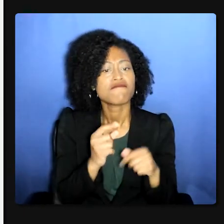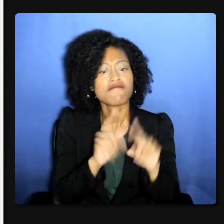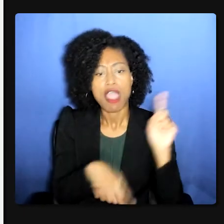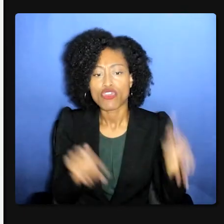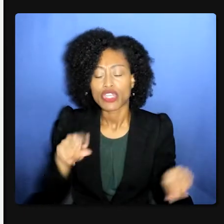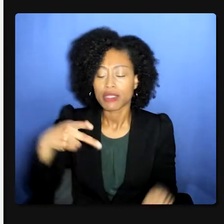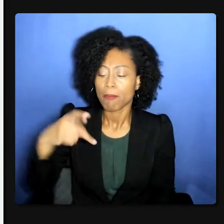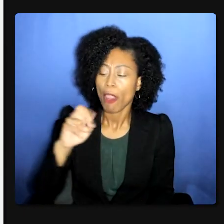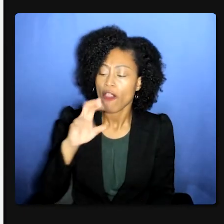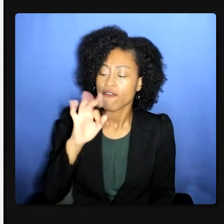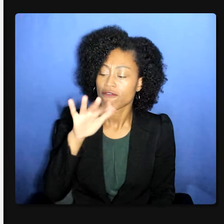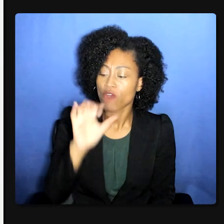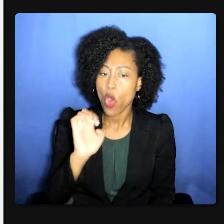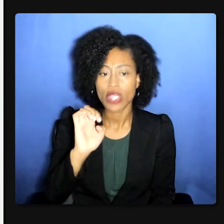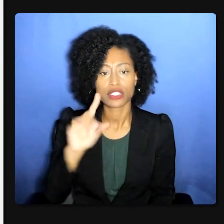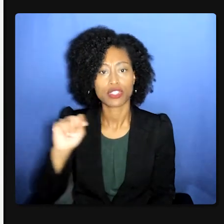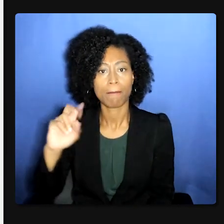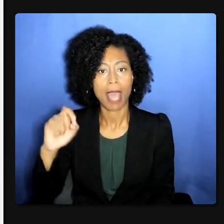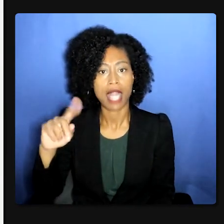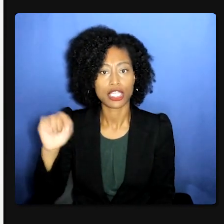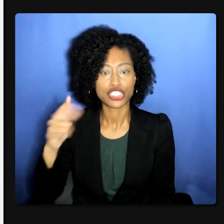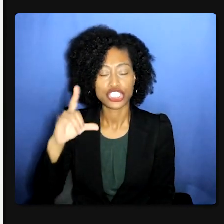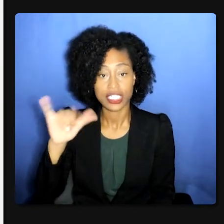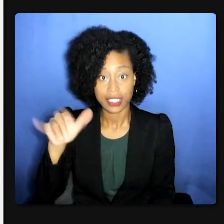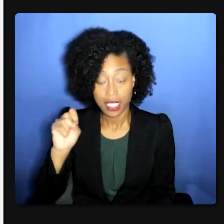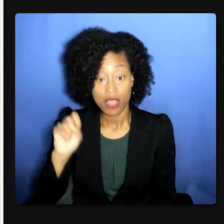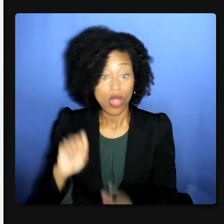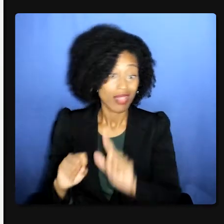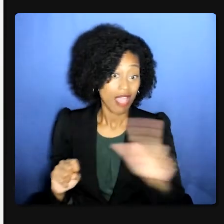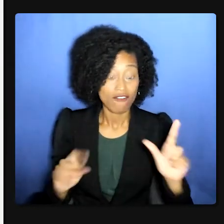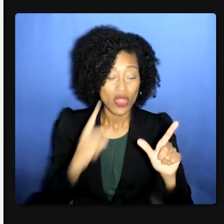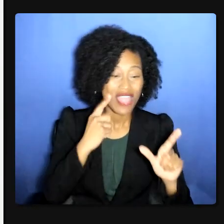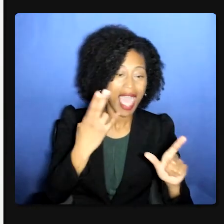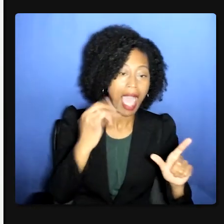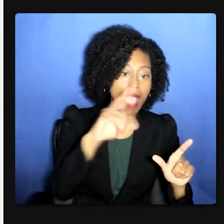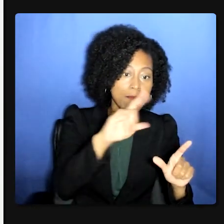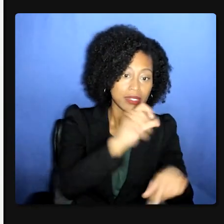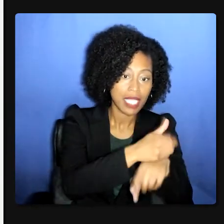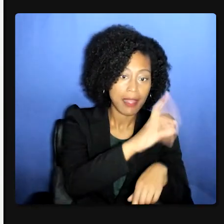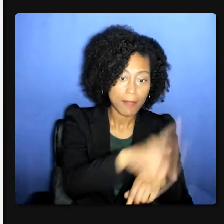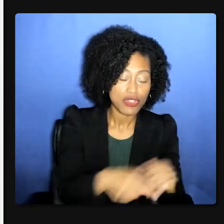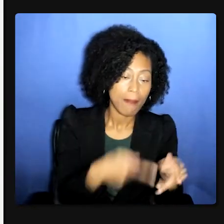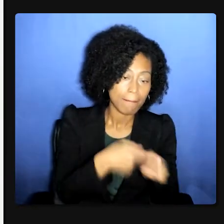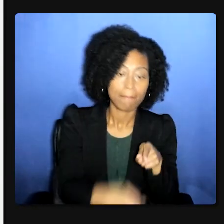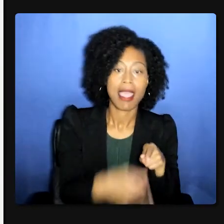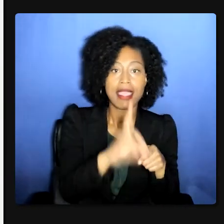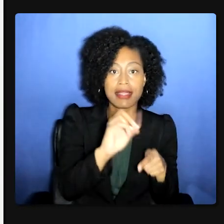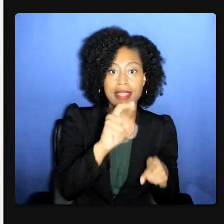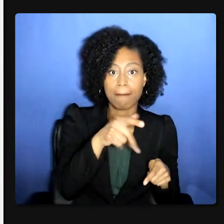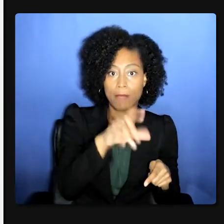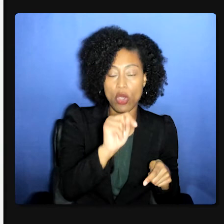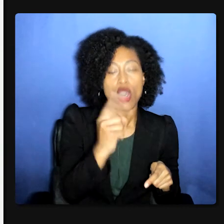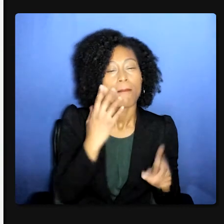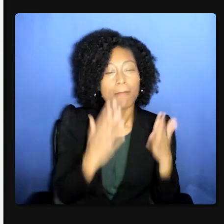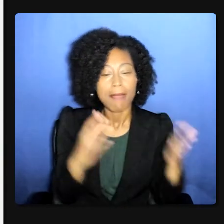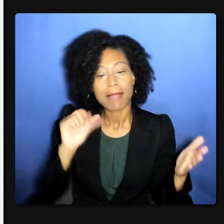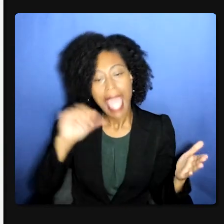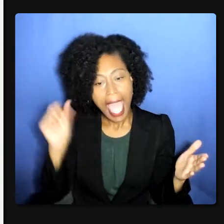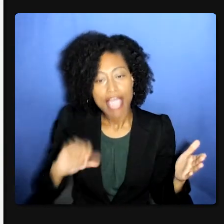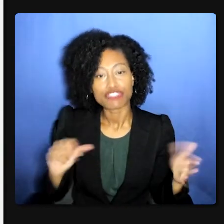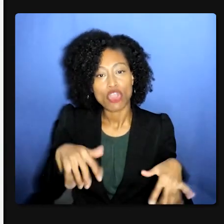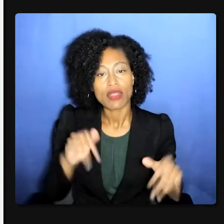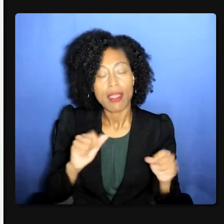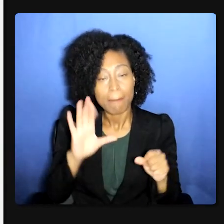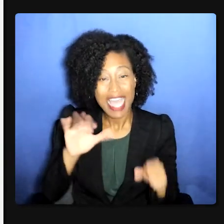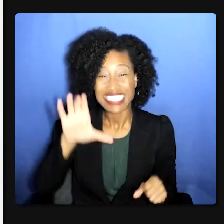Perforce topologies, for instance, on the left diagram, a hybrid setup where your main depo may be Azure hosted right alongside your